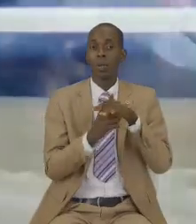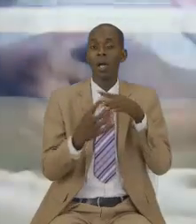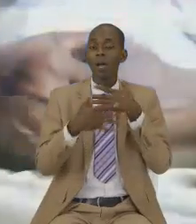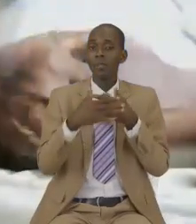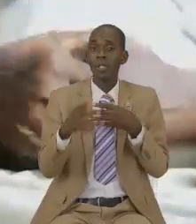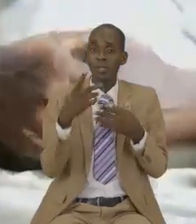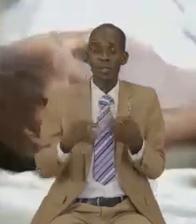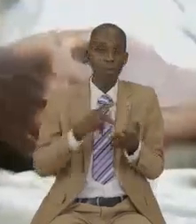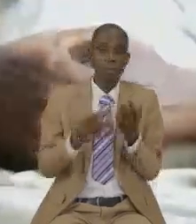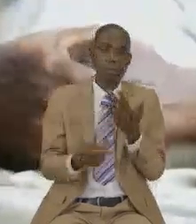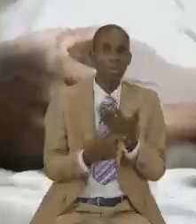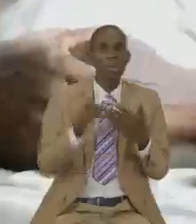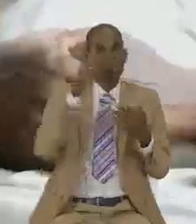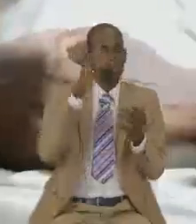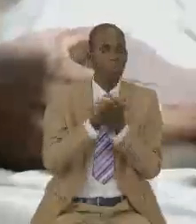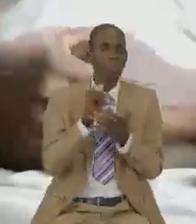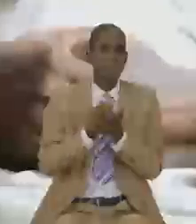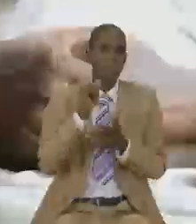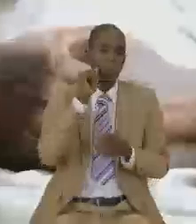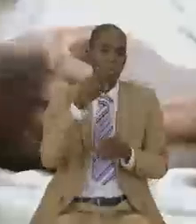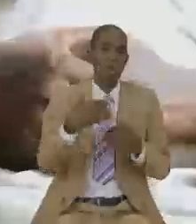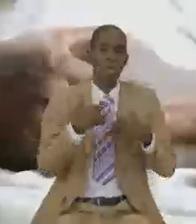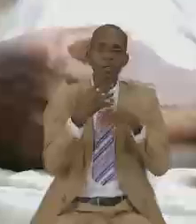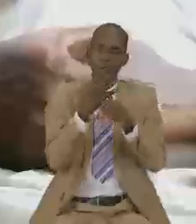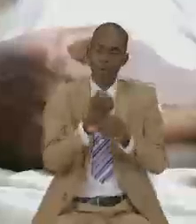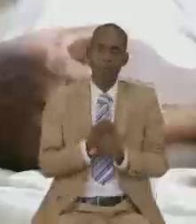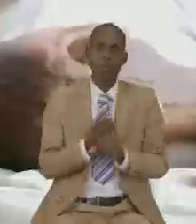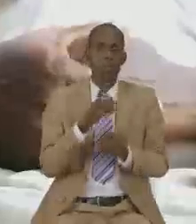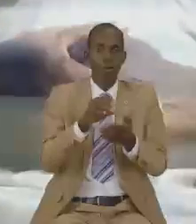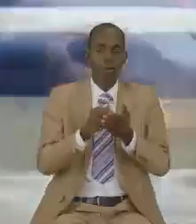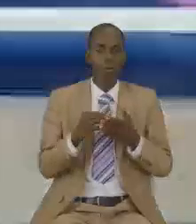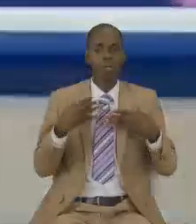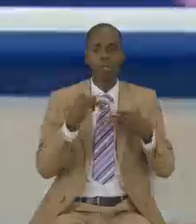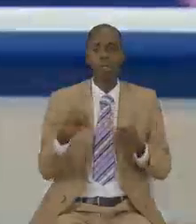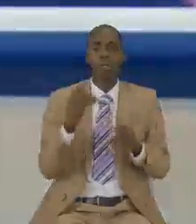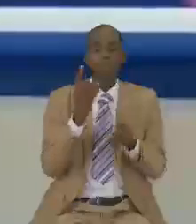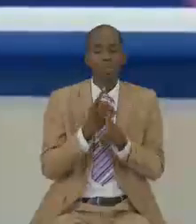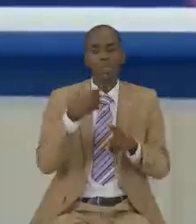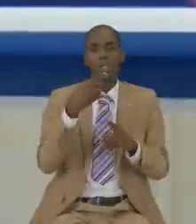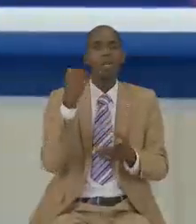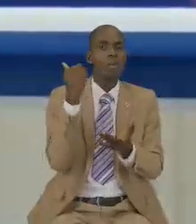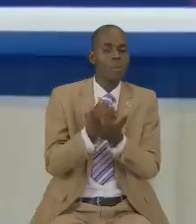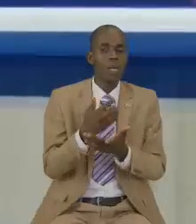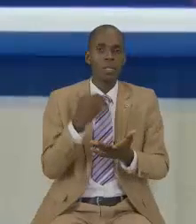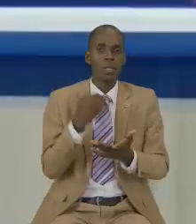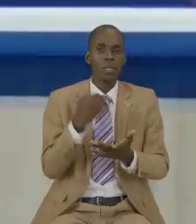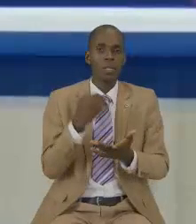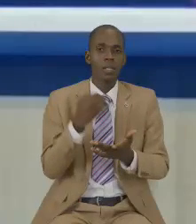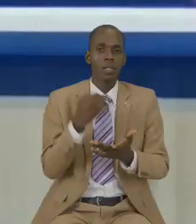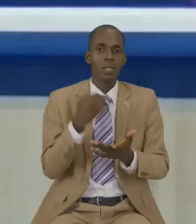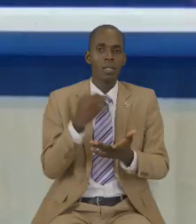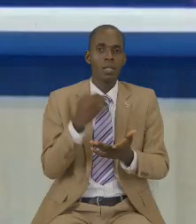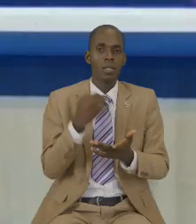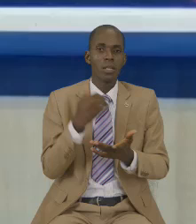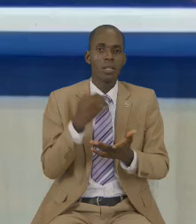I believed I got my healing. I always answered amen, amen, when the man of God is preaching, and I believe I got my healing.